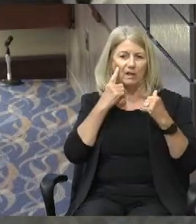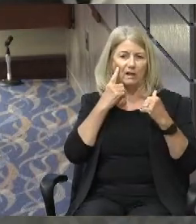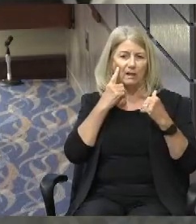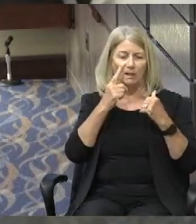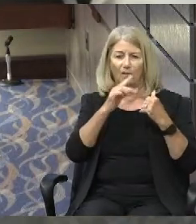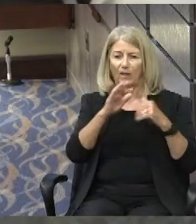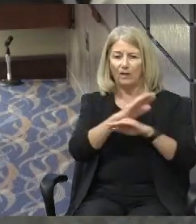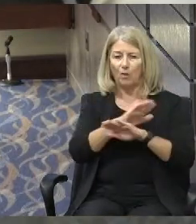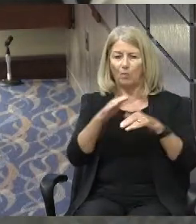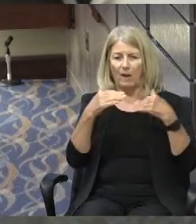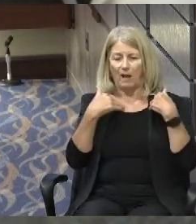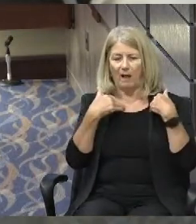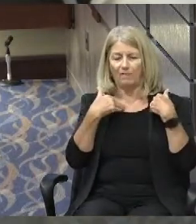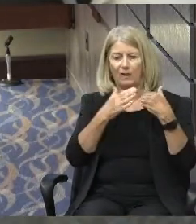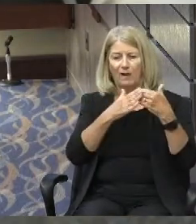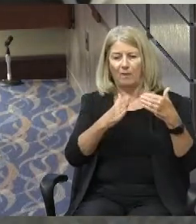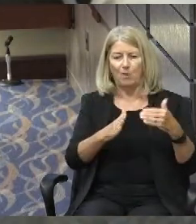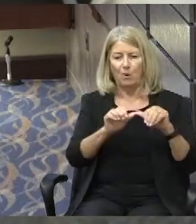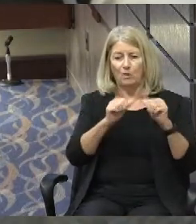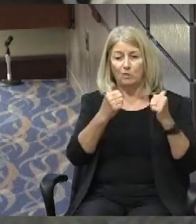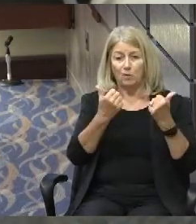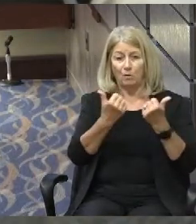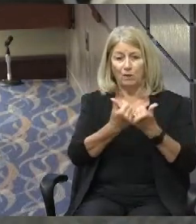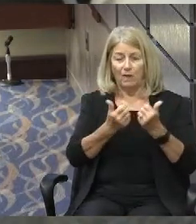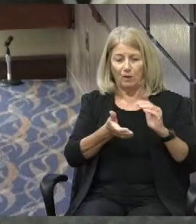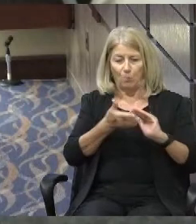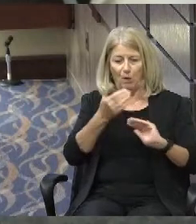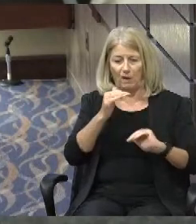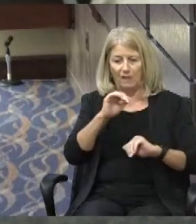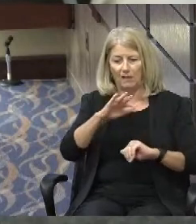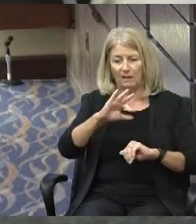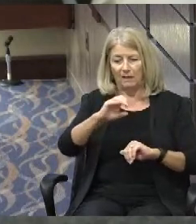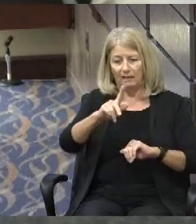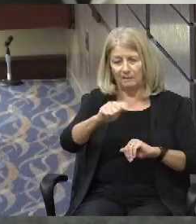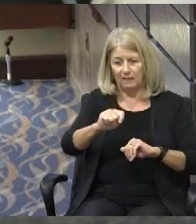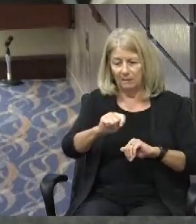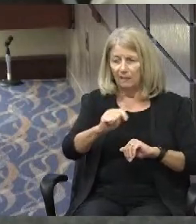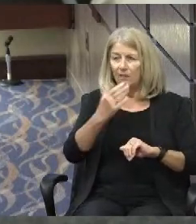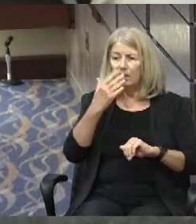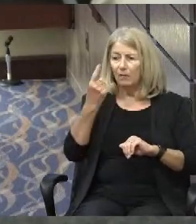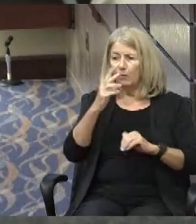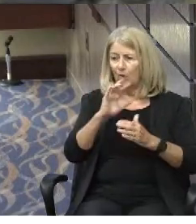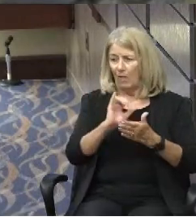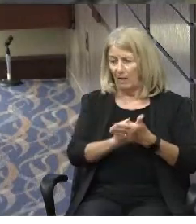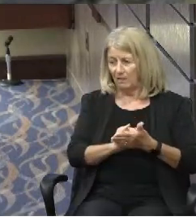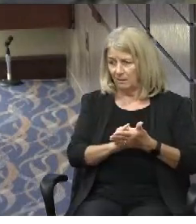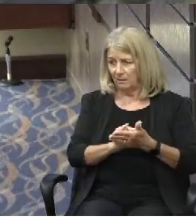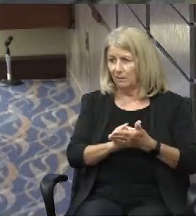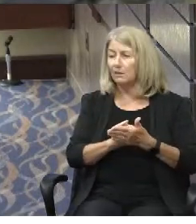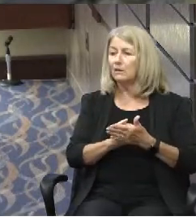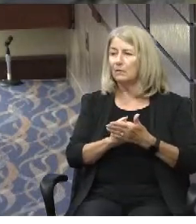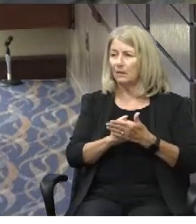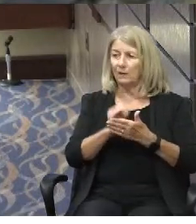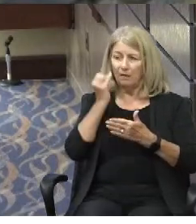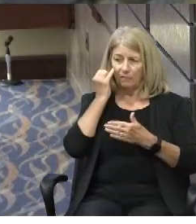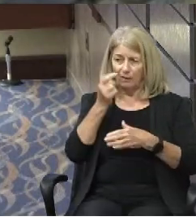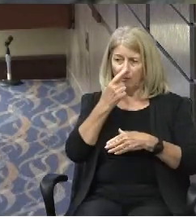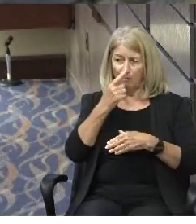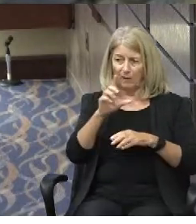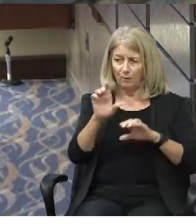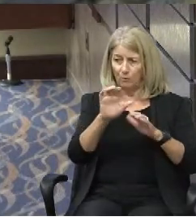neighborhood association running yet. So thank you for that. You'll do that. Thank you. Amy, one last